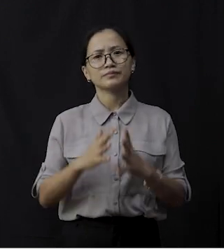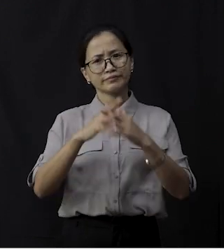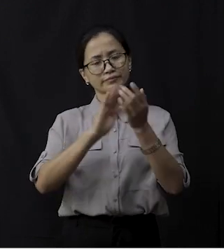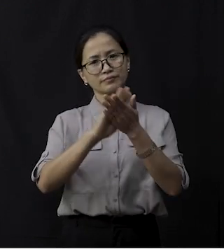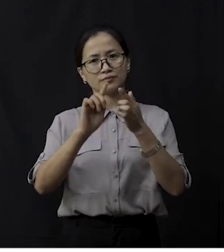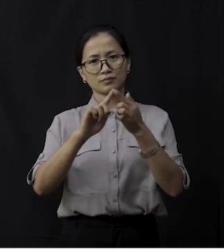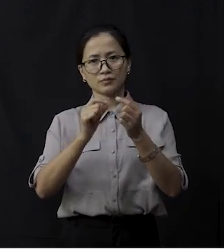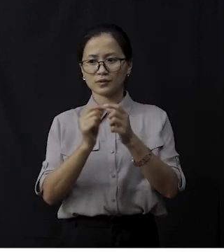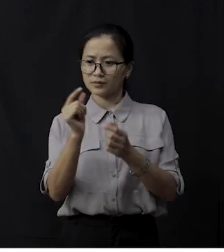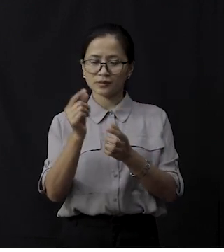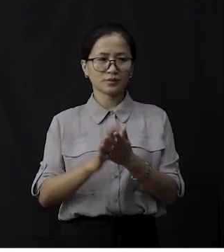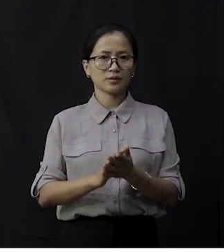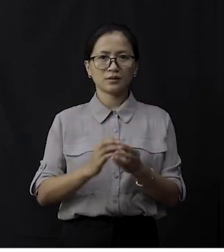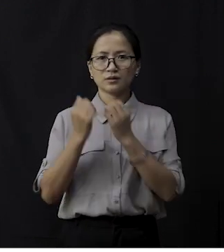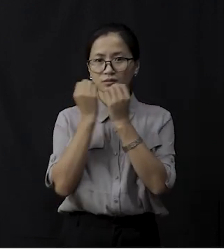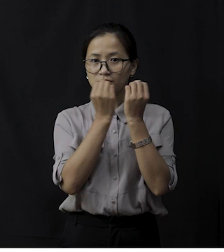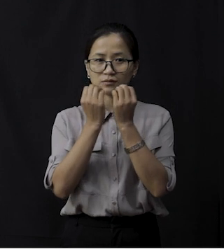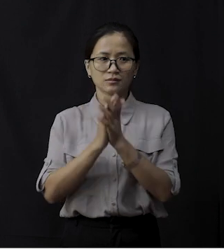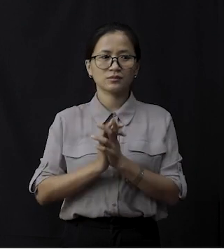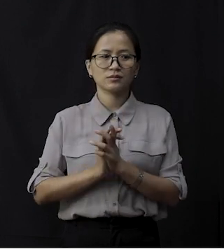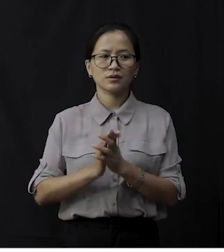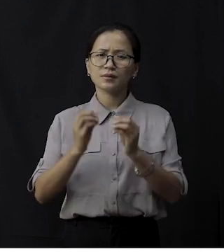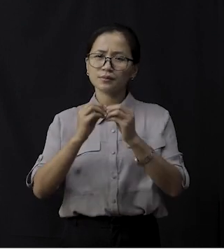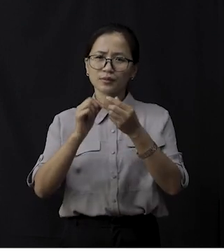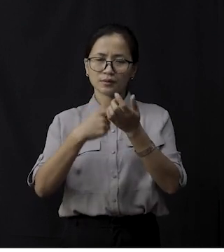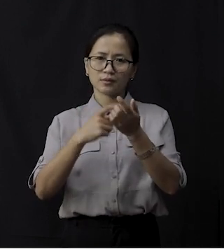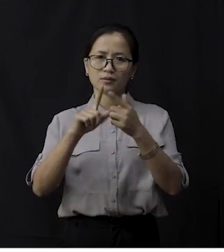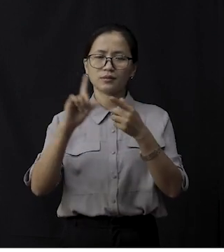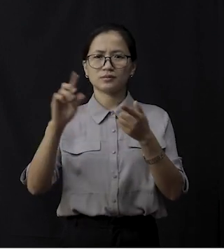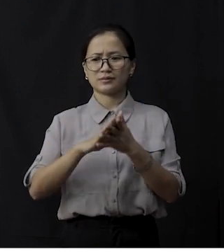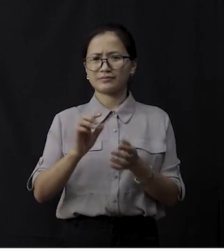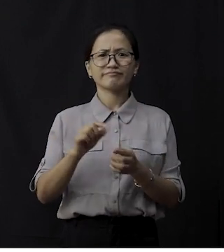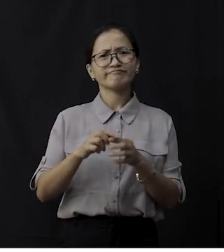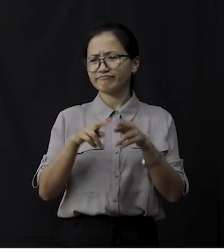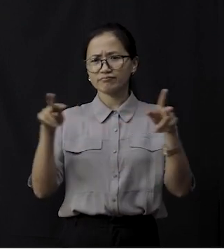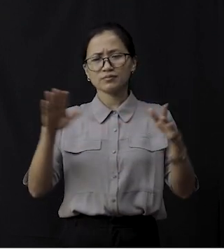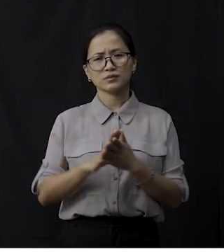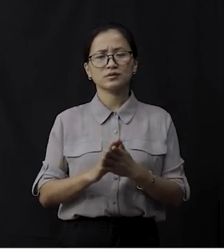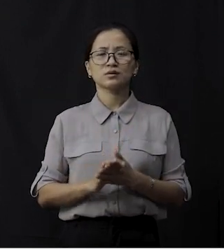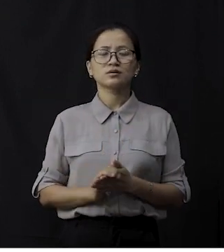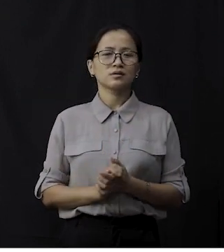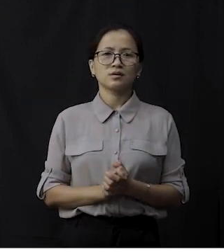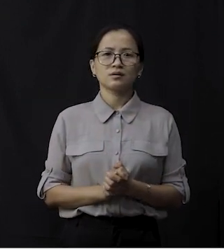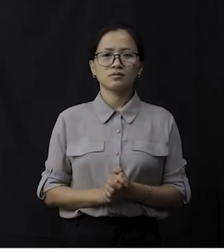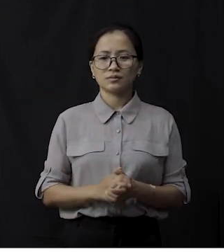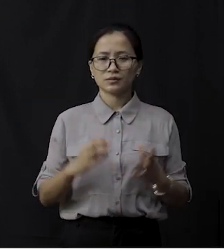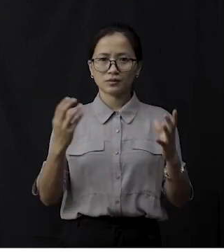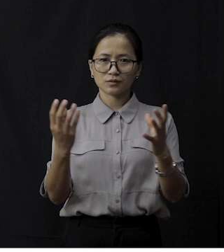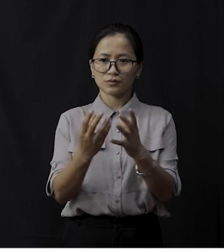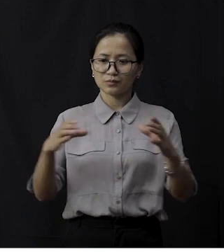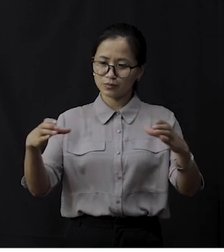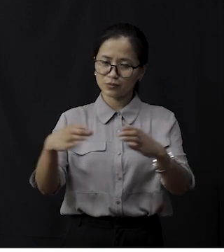wheat, maize, barley, oats, etc., etc. Right? So this group